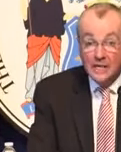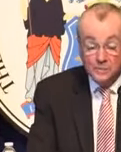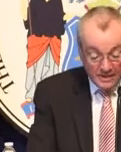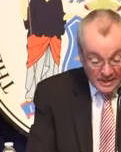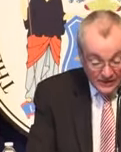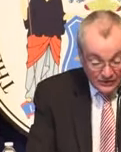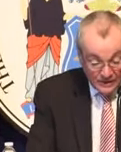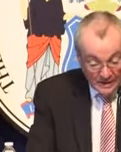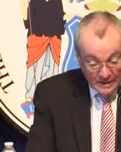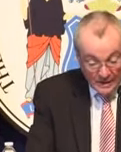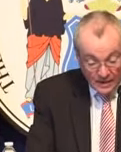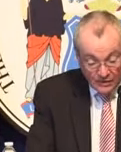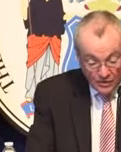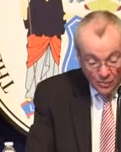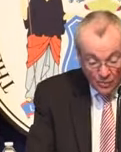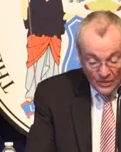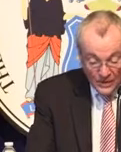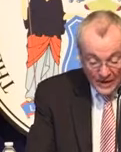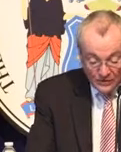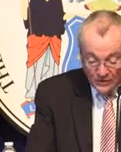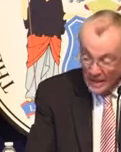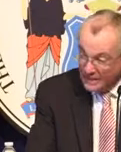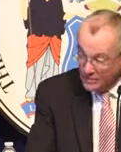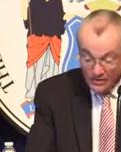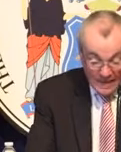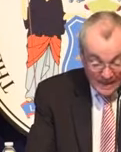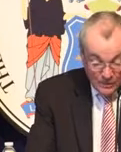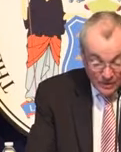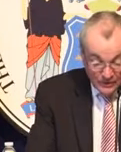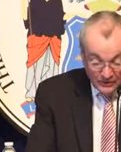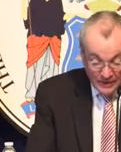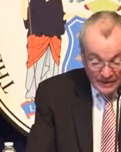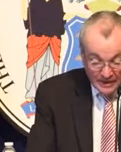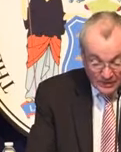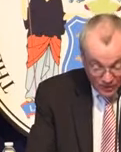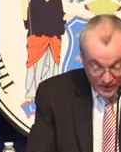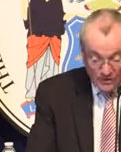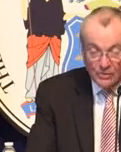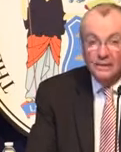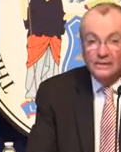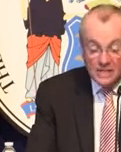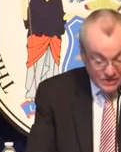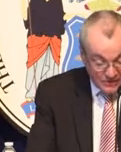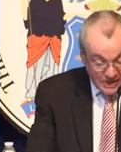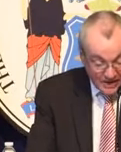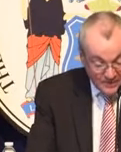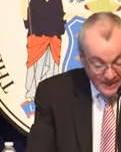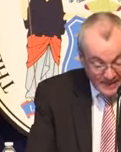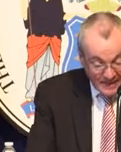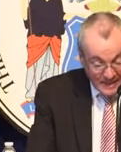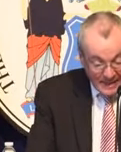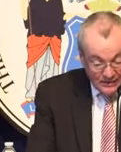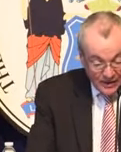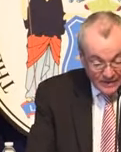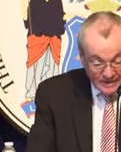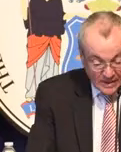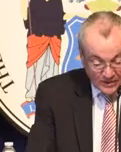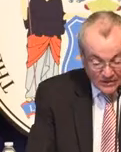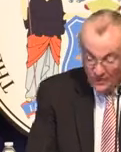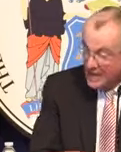reported hospitalized, of whom 1,980 were listed in either critical or intensive care,